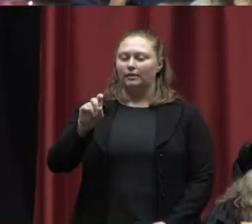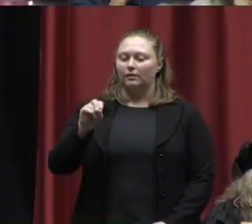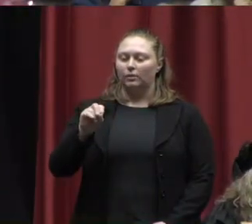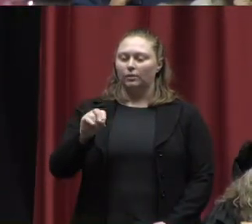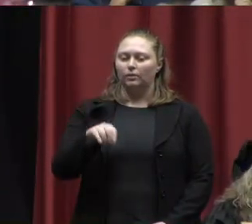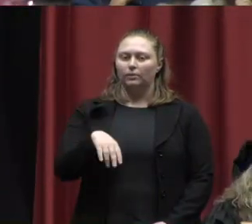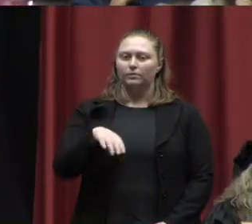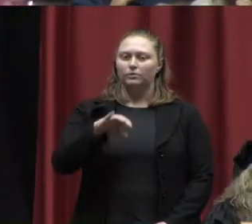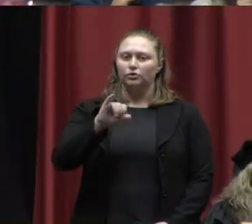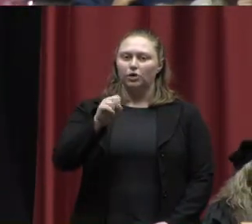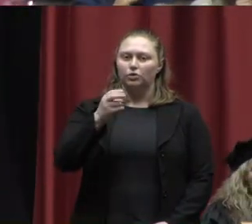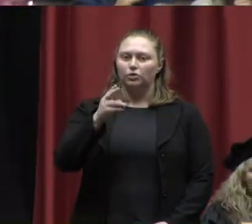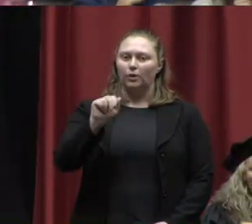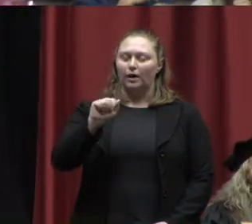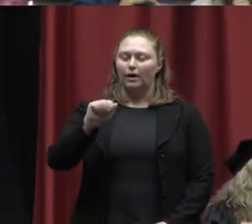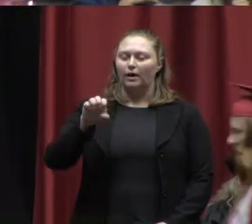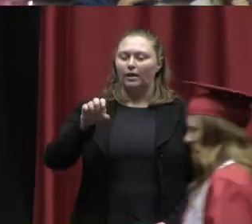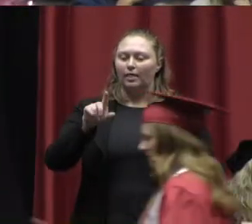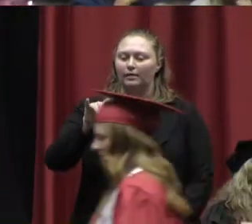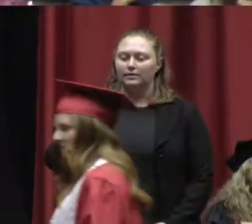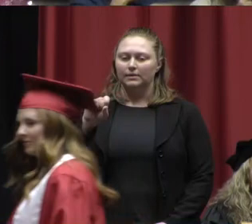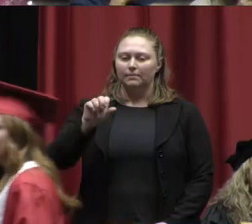Dasha Elizabeth Rajunas.